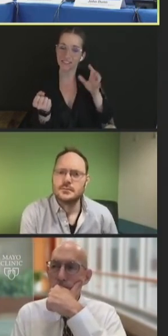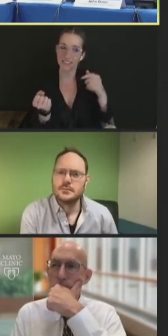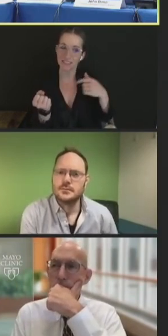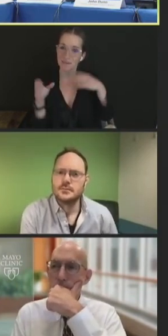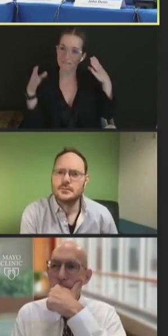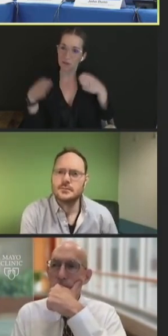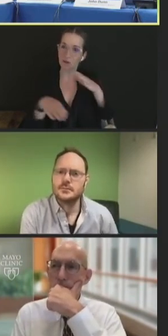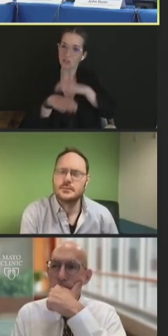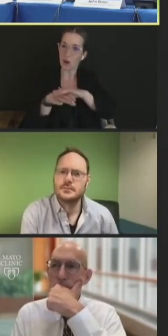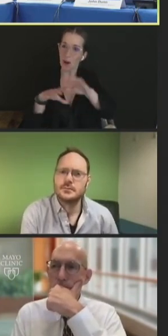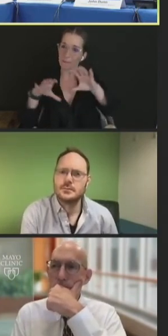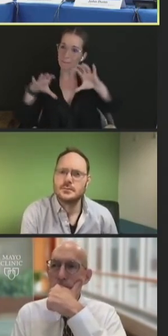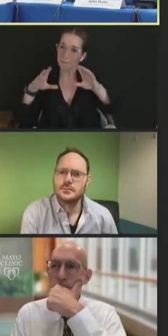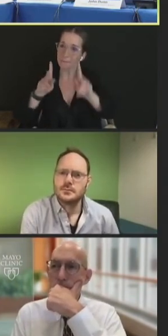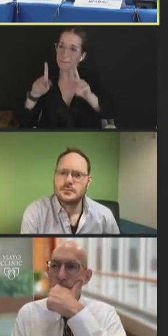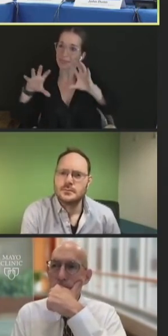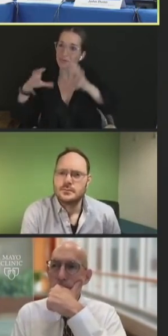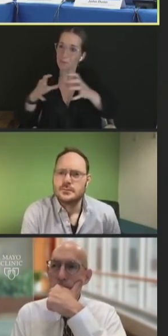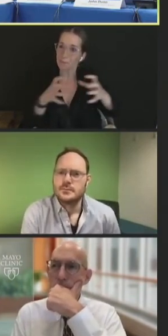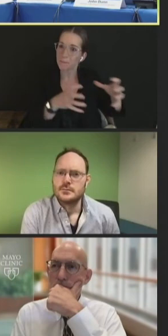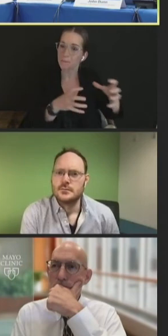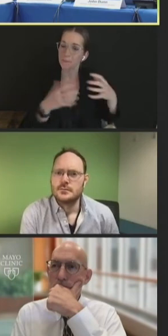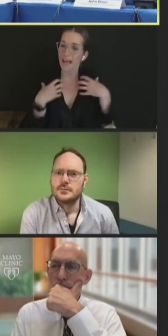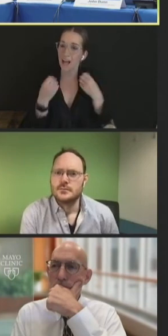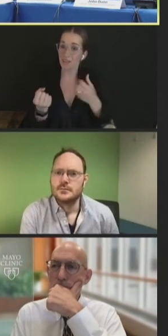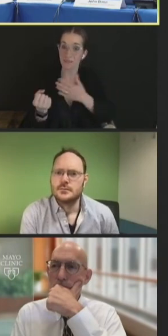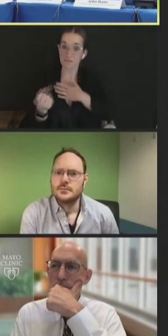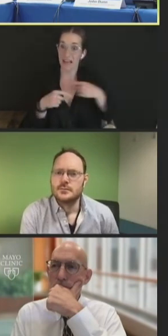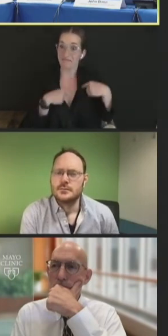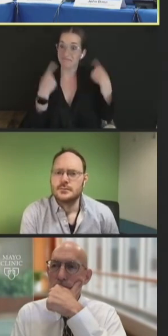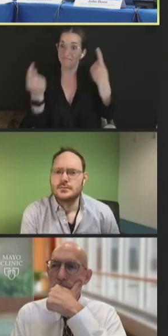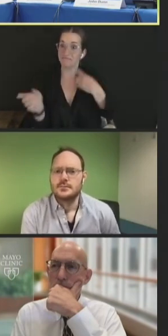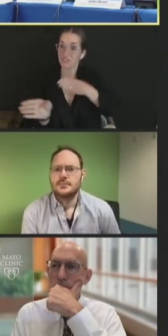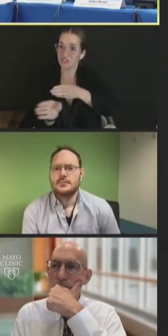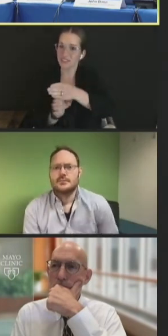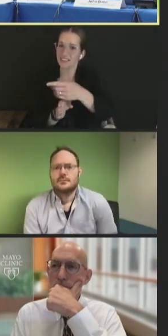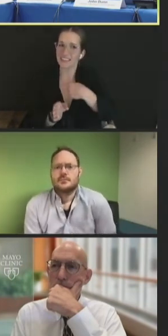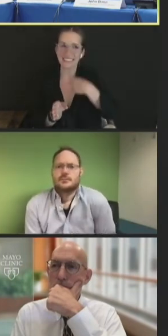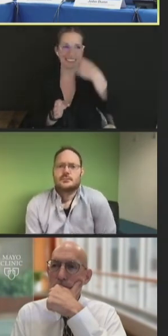entire career, I'm trying to think about adapting in